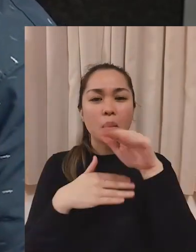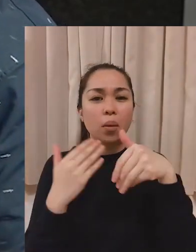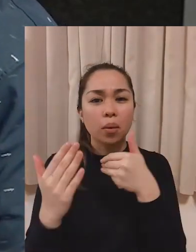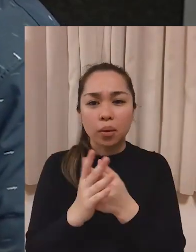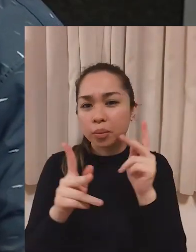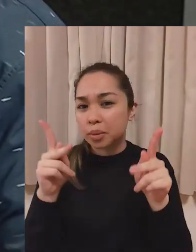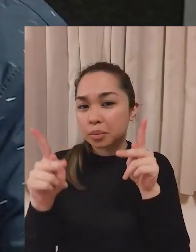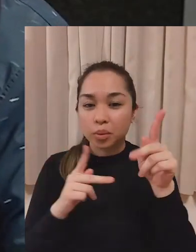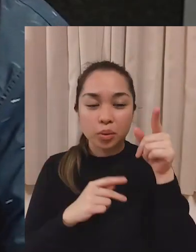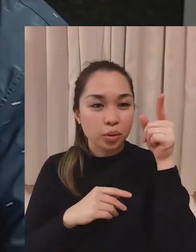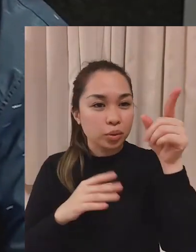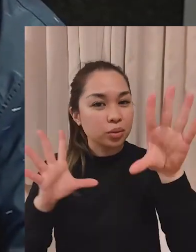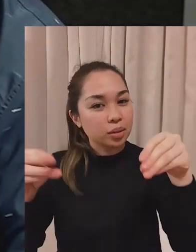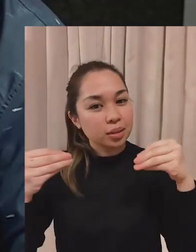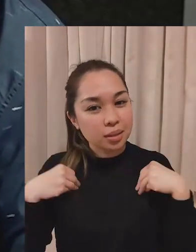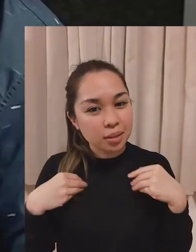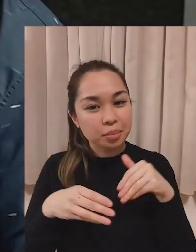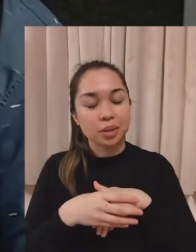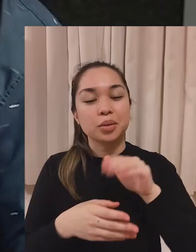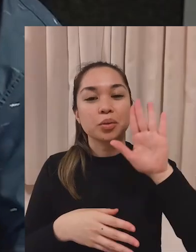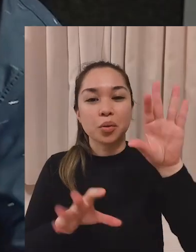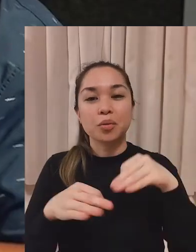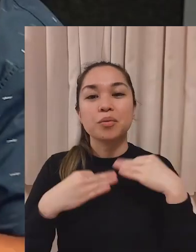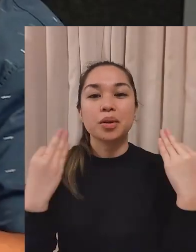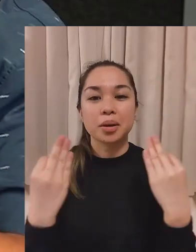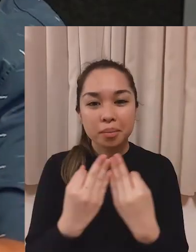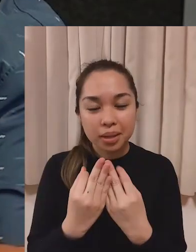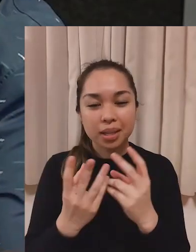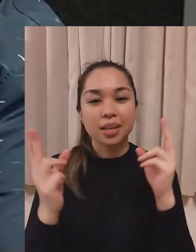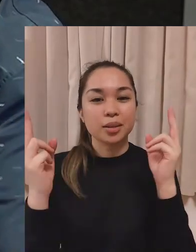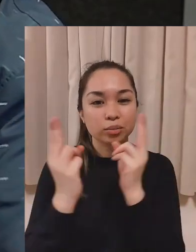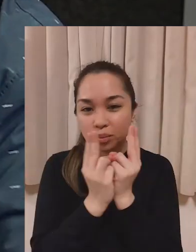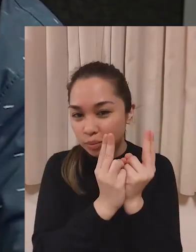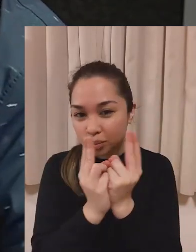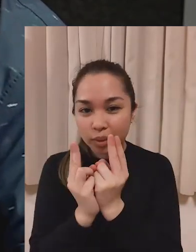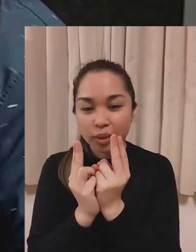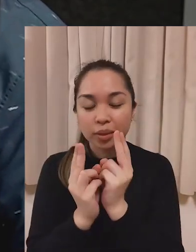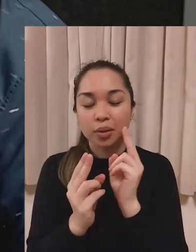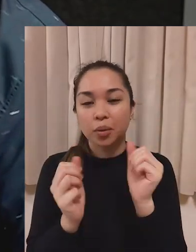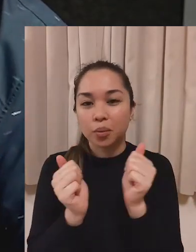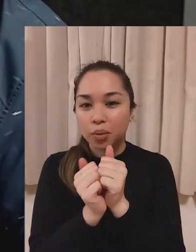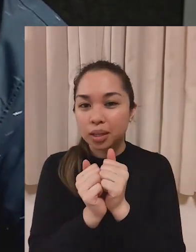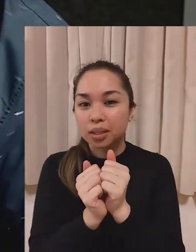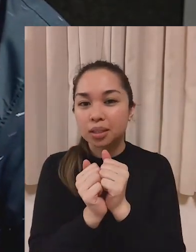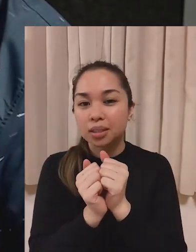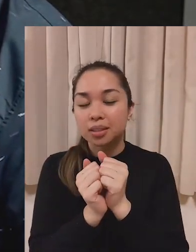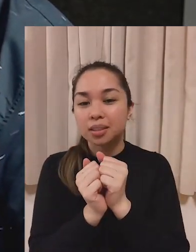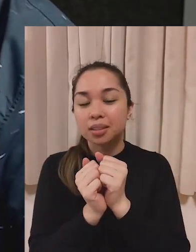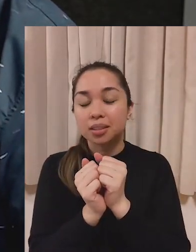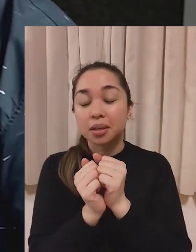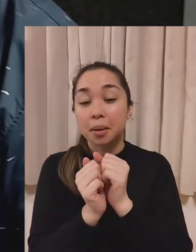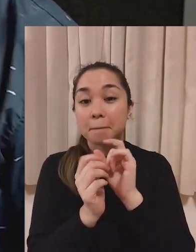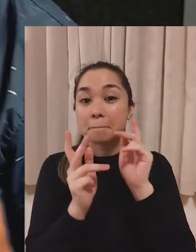family. We will be reunited, Lord, with those who have gone ahead before us. And we will have